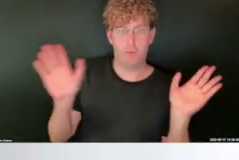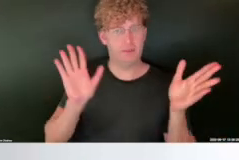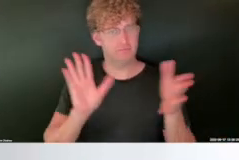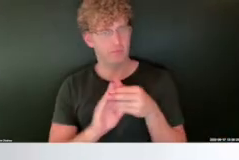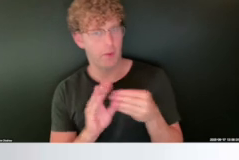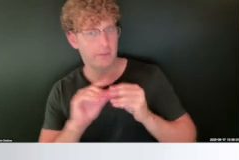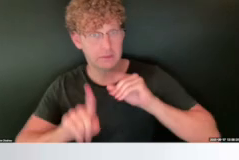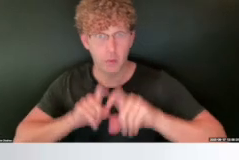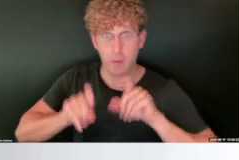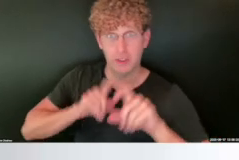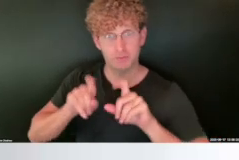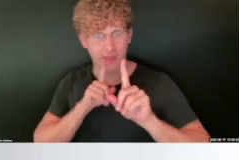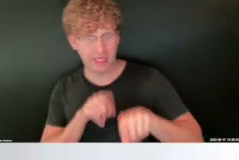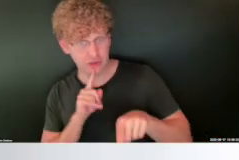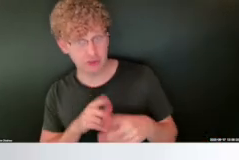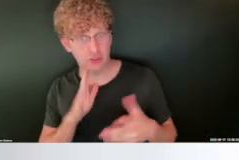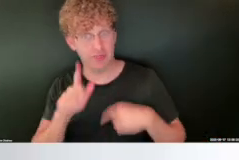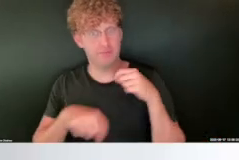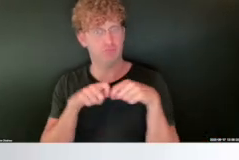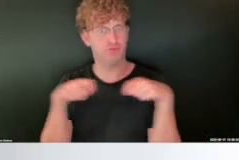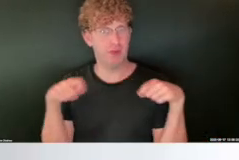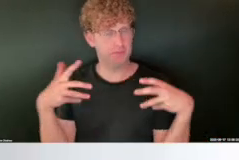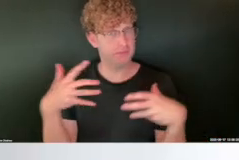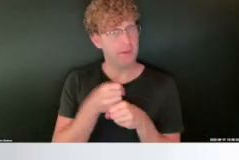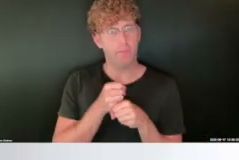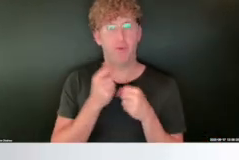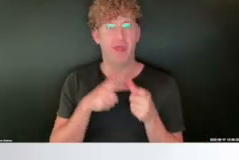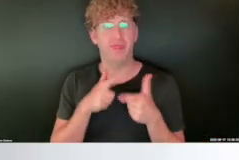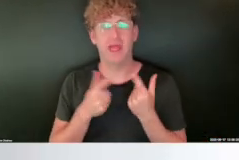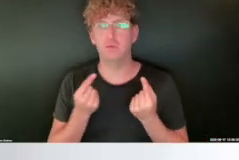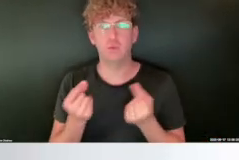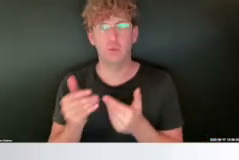summary and next steps. Next slide, please.